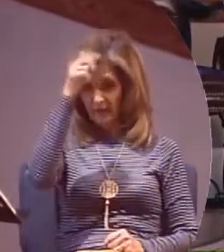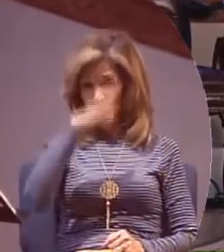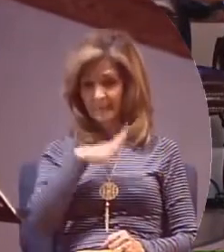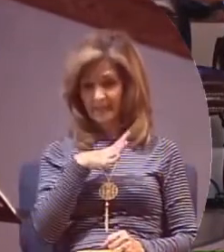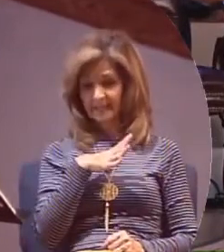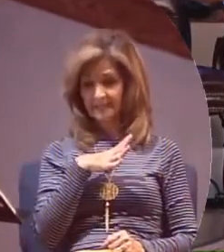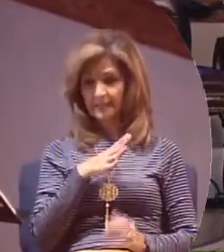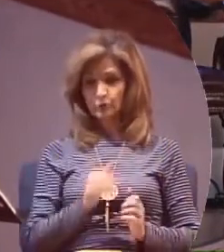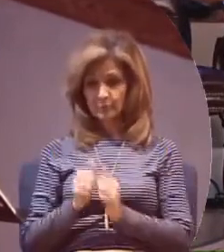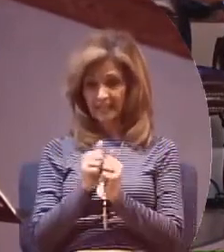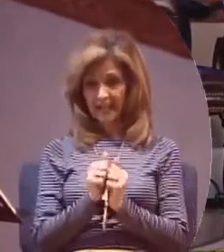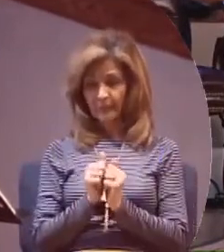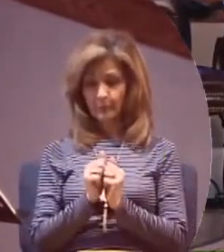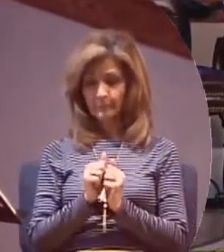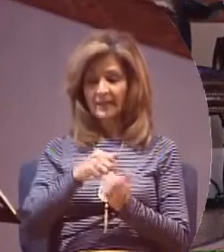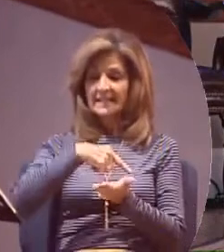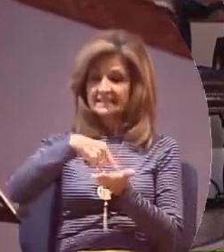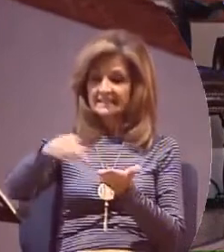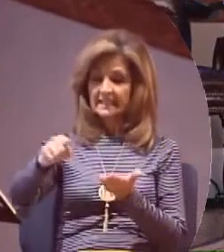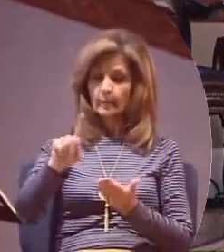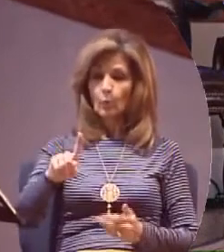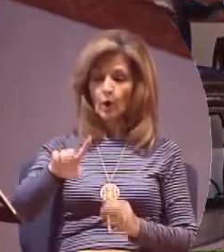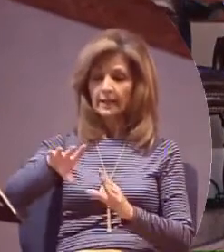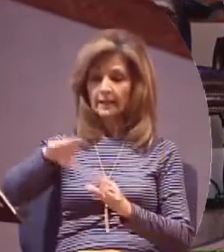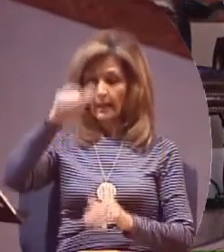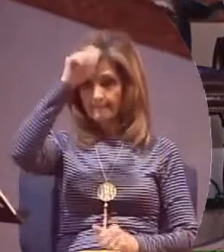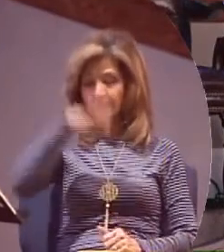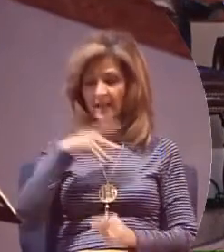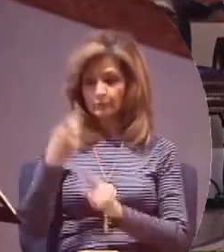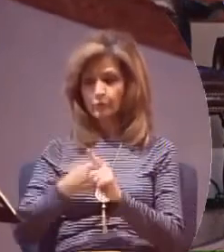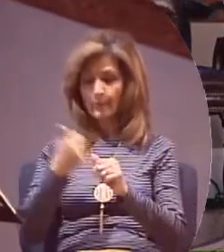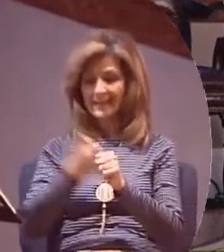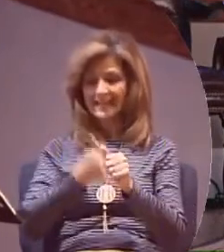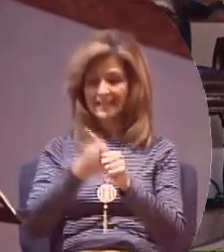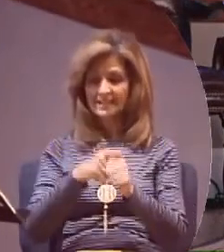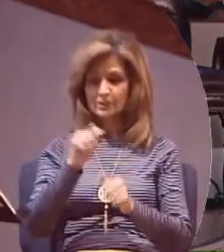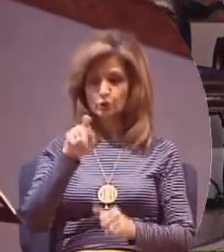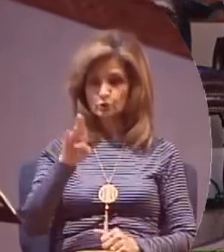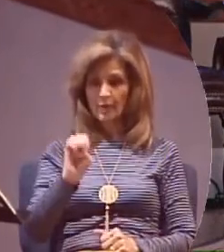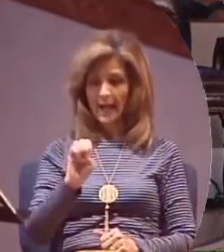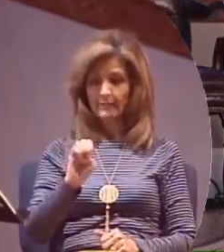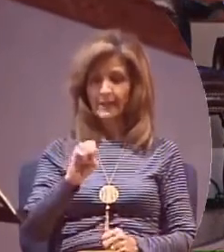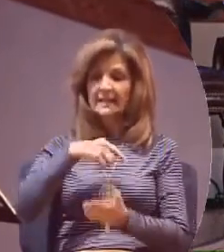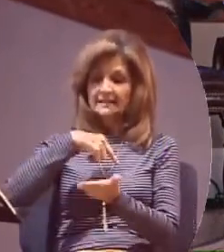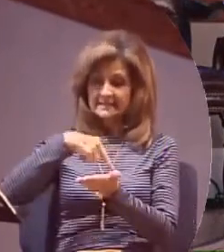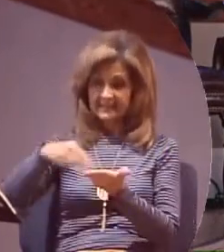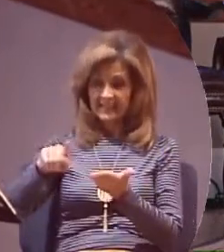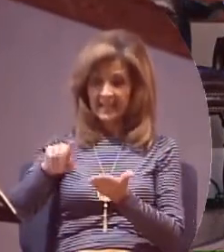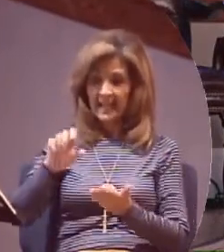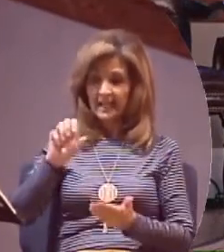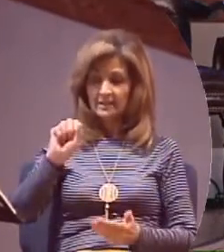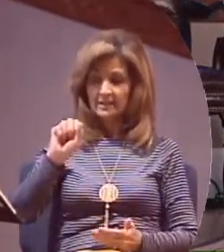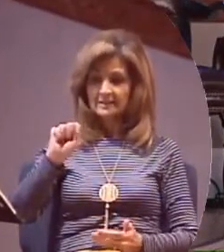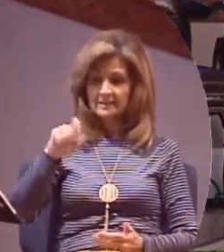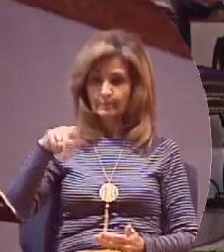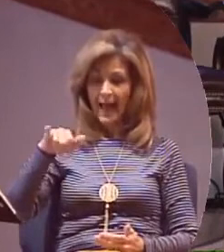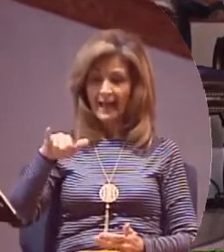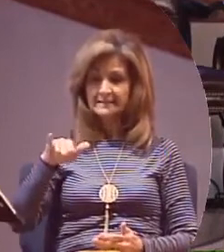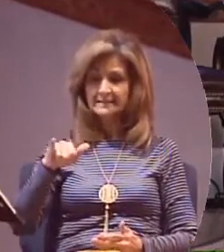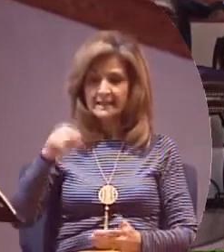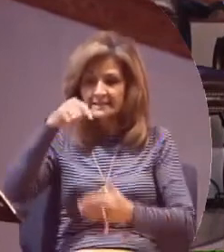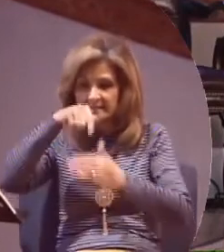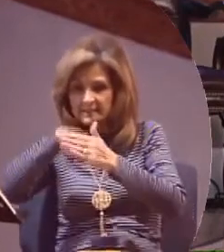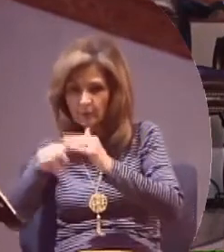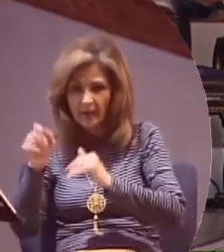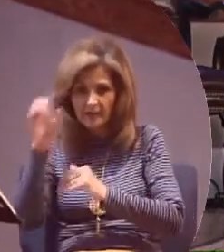12 spies. And he sent one man out of every tribe, and he sends these 12 spies out. They go over there, they sneak around, they look at